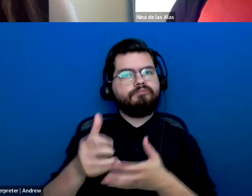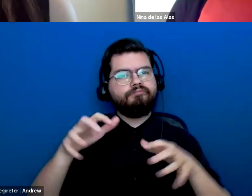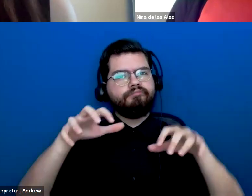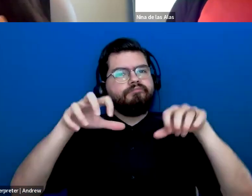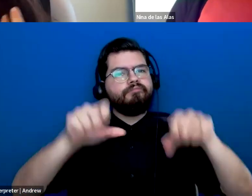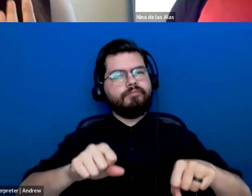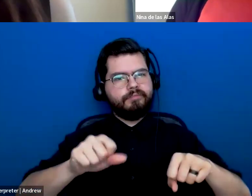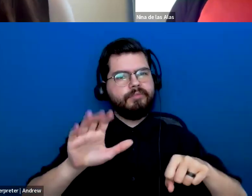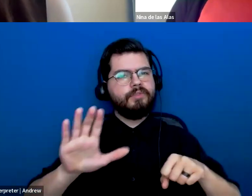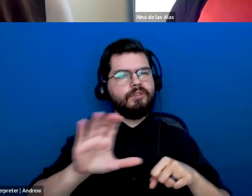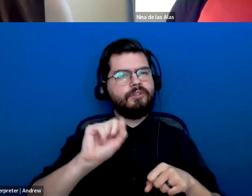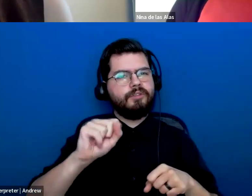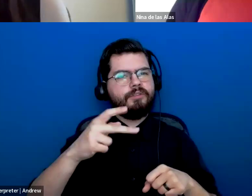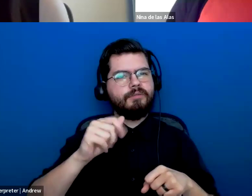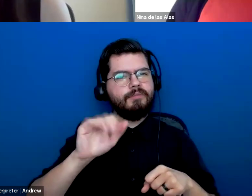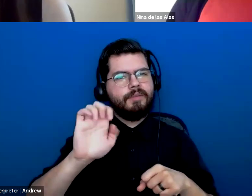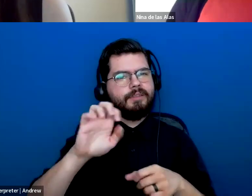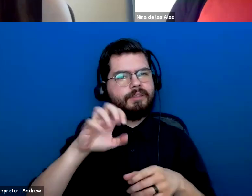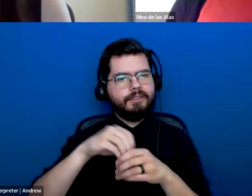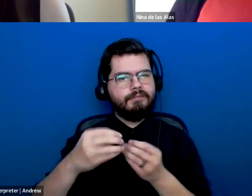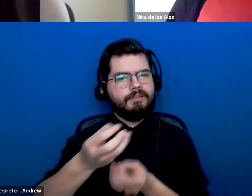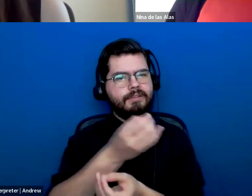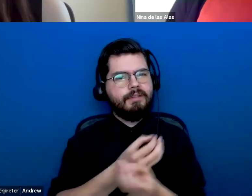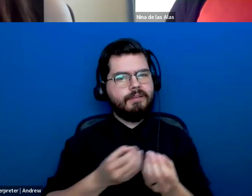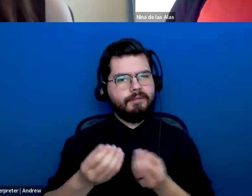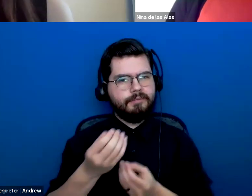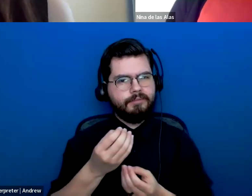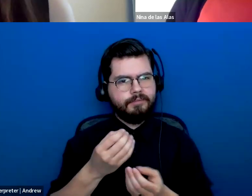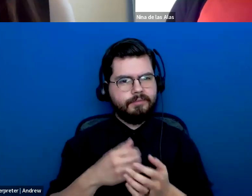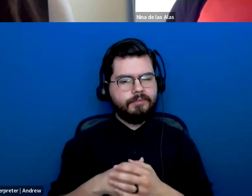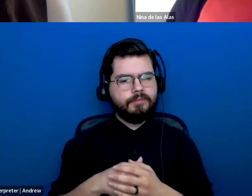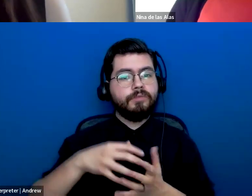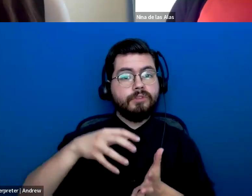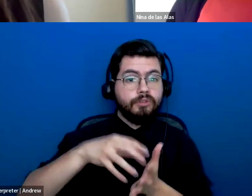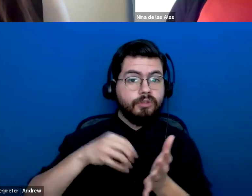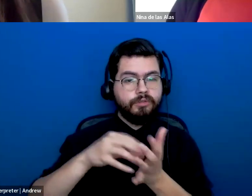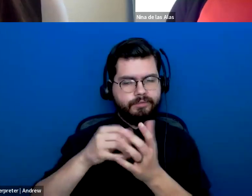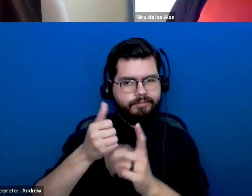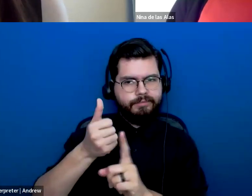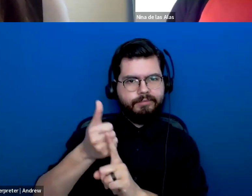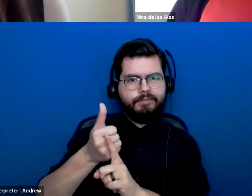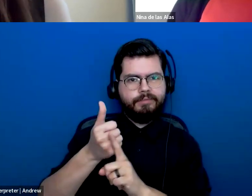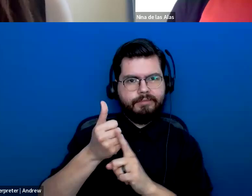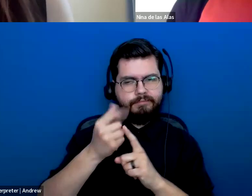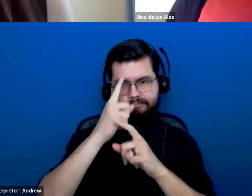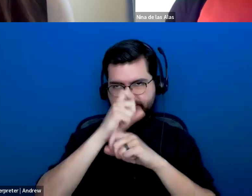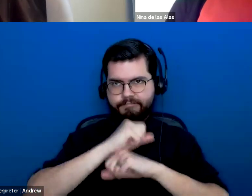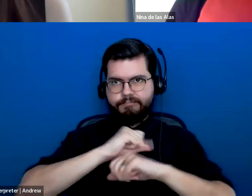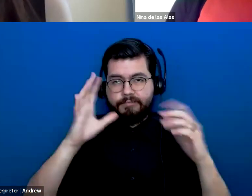STEM because they are resisting the internalized doubts and they're learning to see themselves not as imposters, but